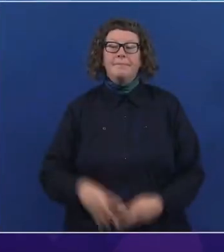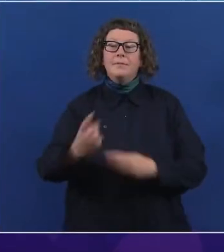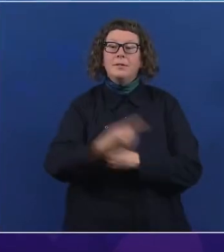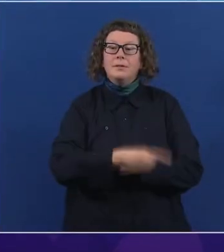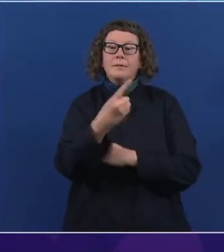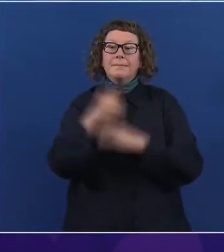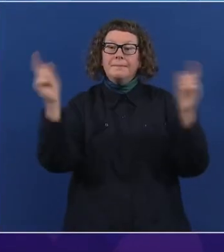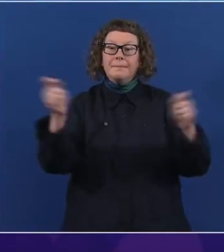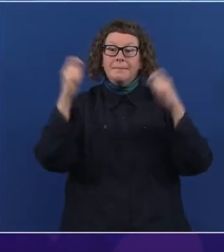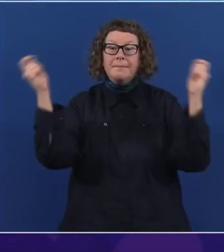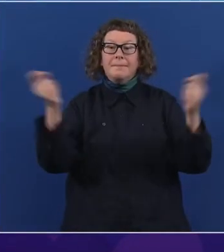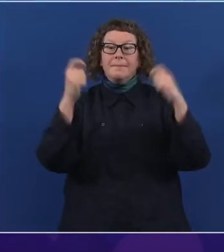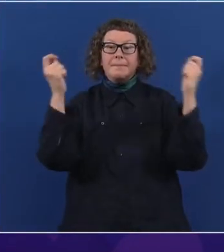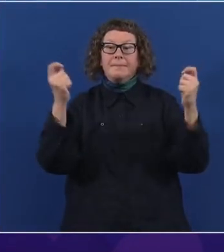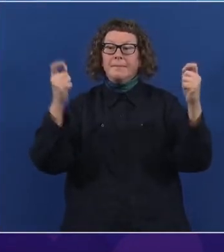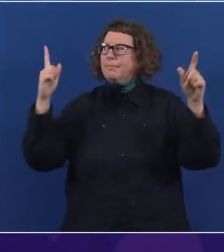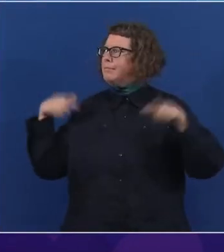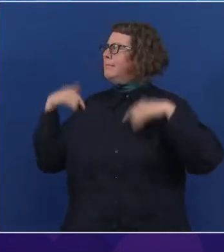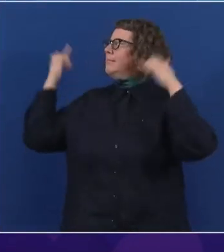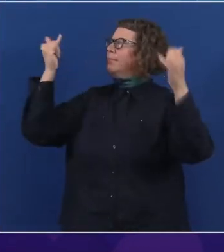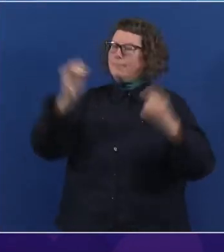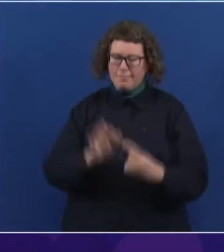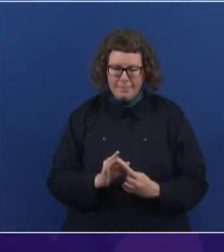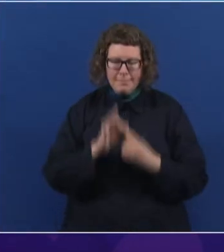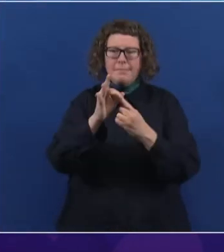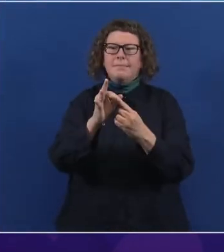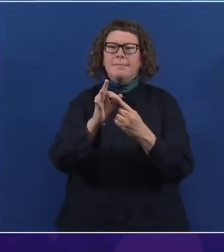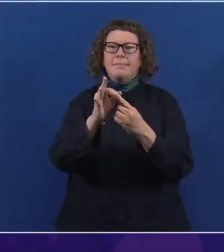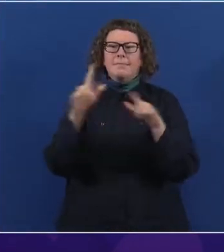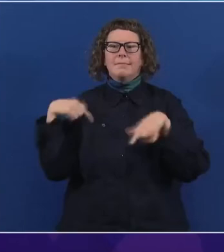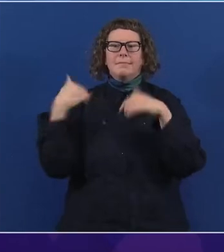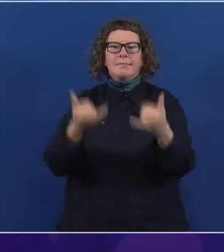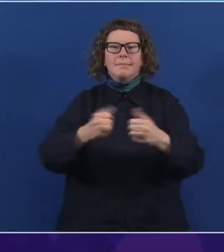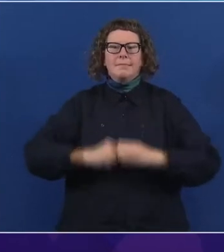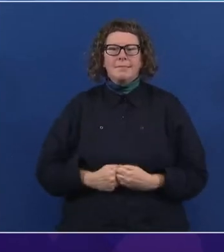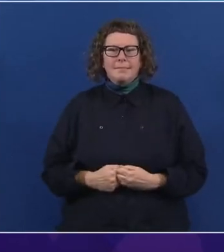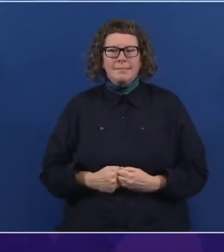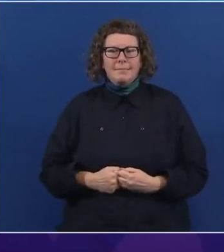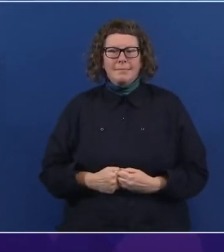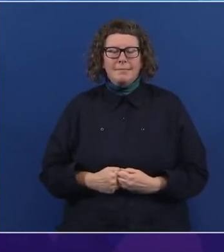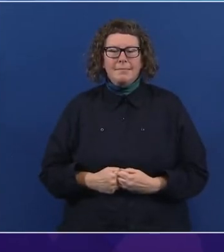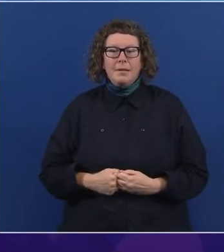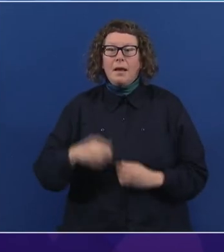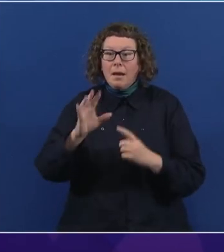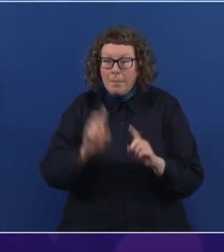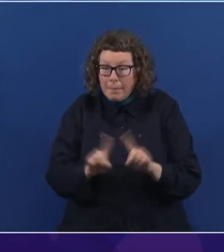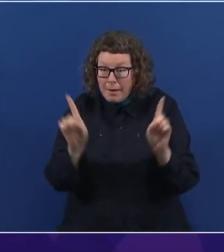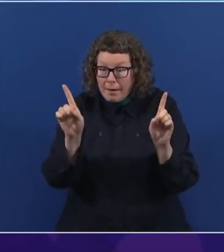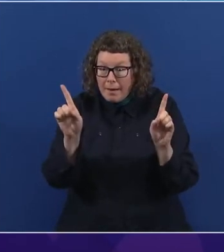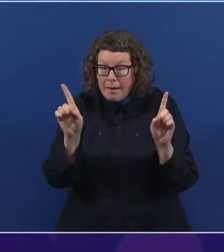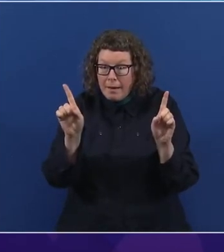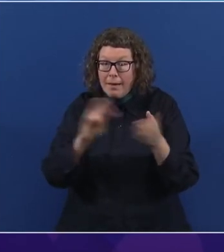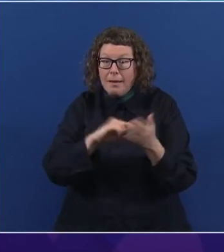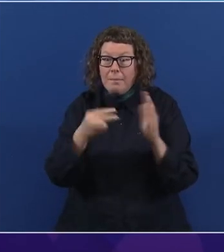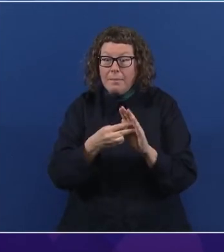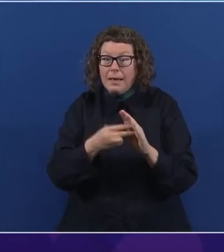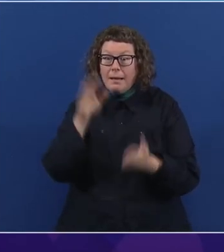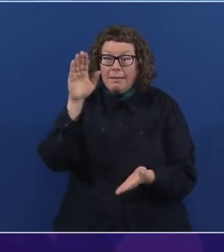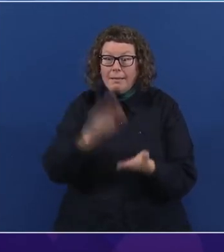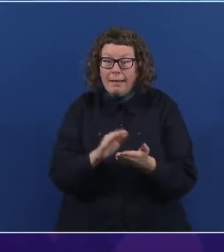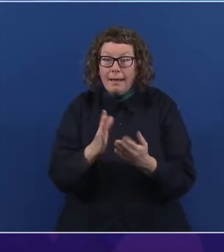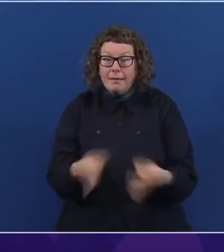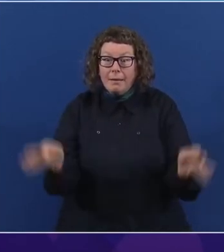Today's ceremony is unlike anything we've ever experienced before, but it's no